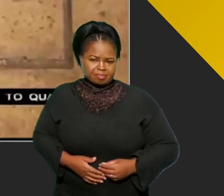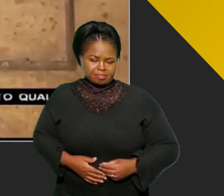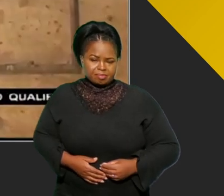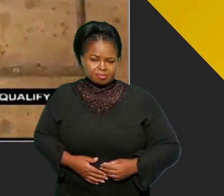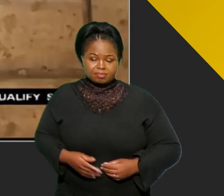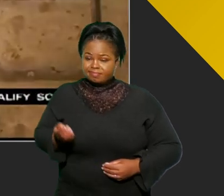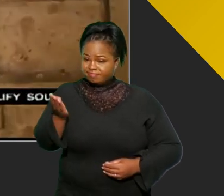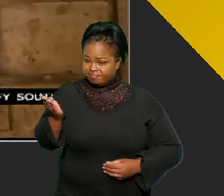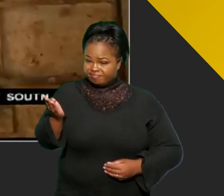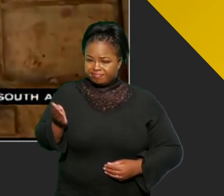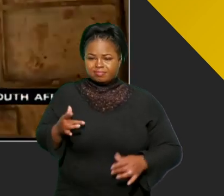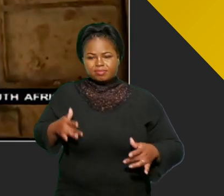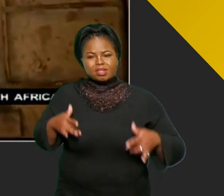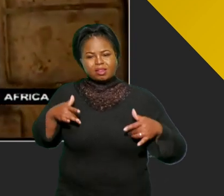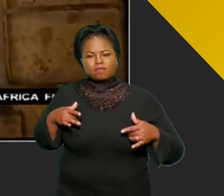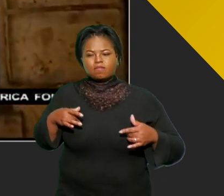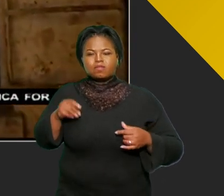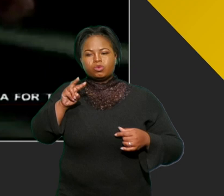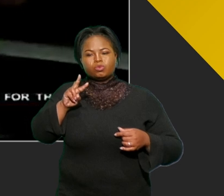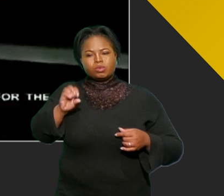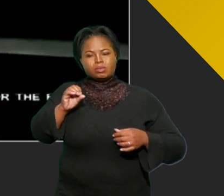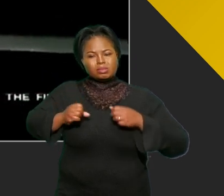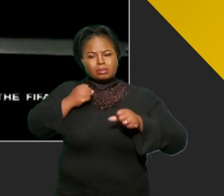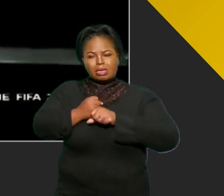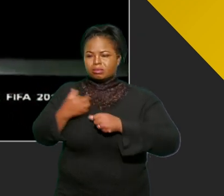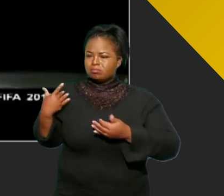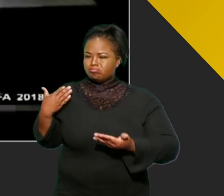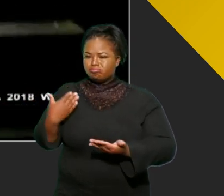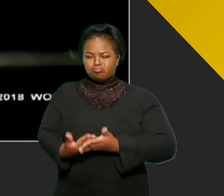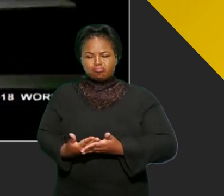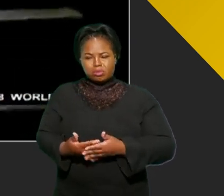This resident has stayed here for 20 years,